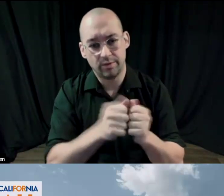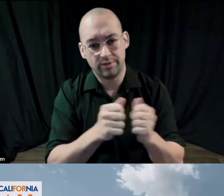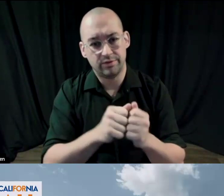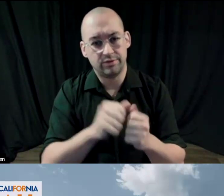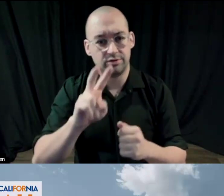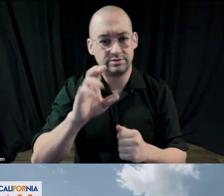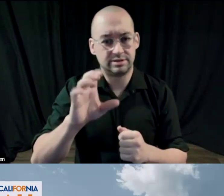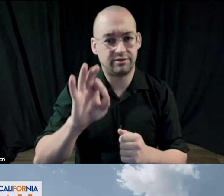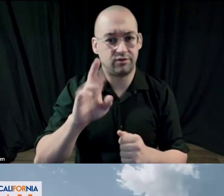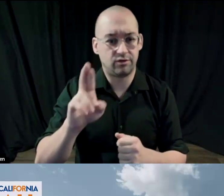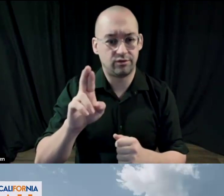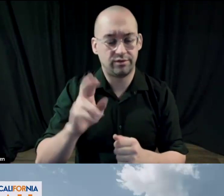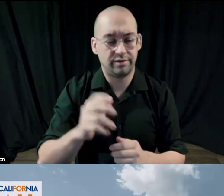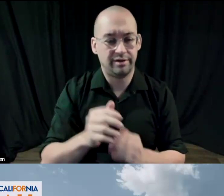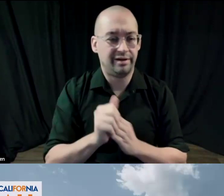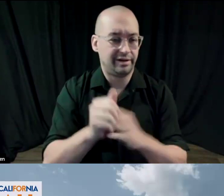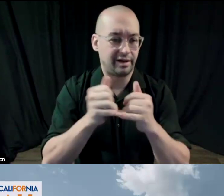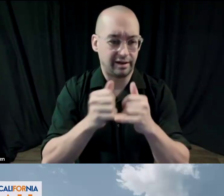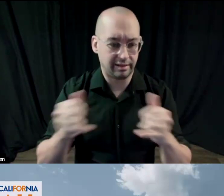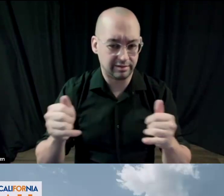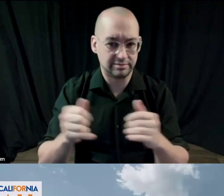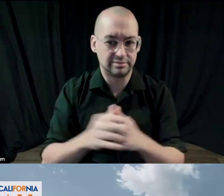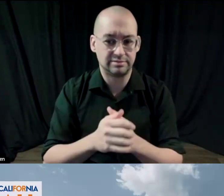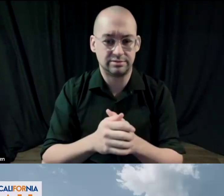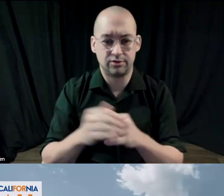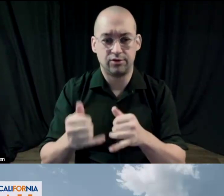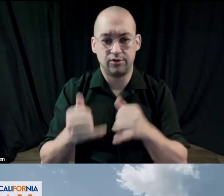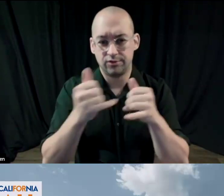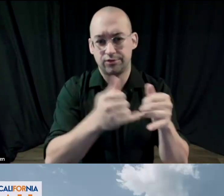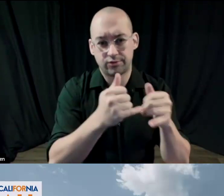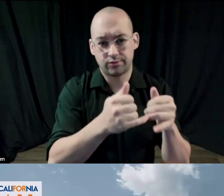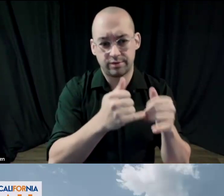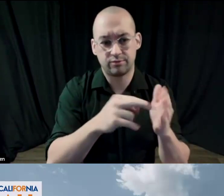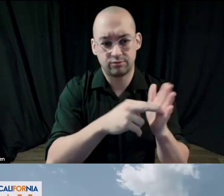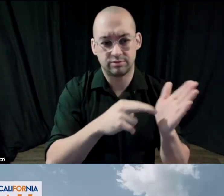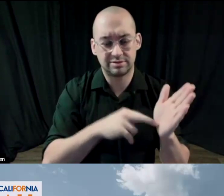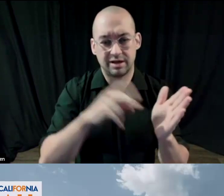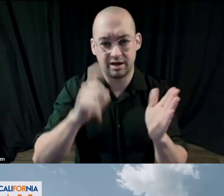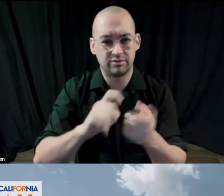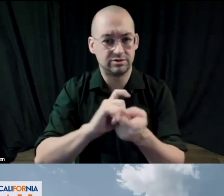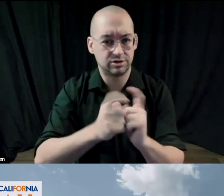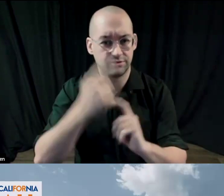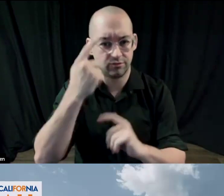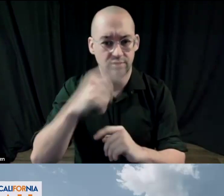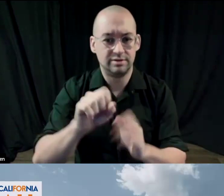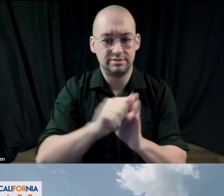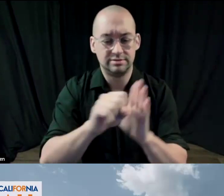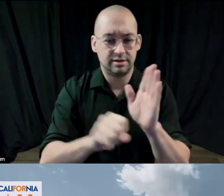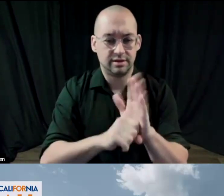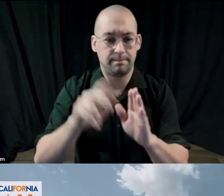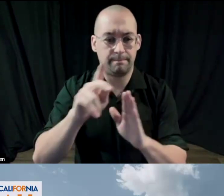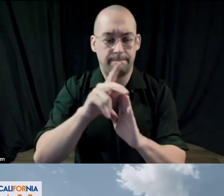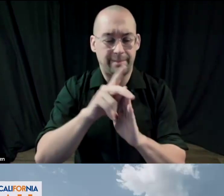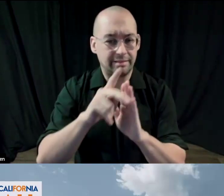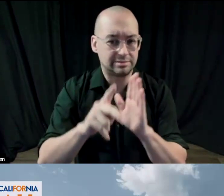the, kind of the guidelines on granting, and then we have to conform those to state policies. And so